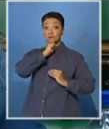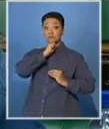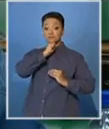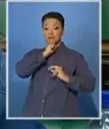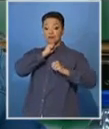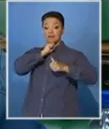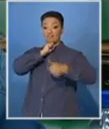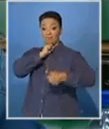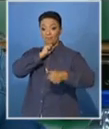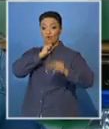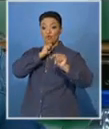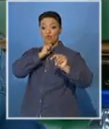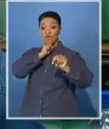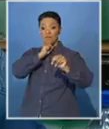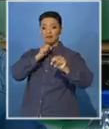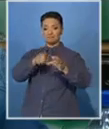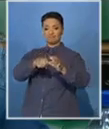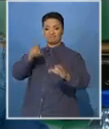November, we are stepping down.